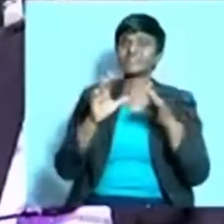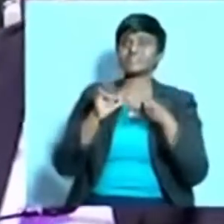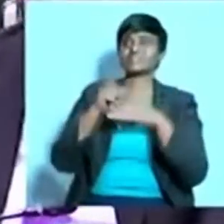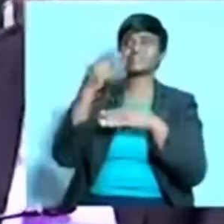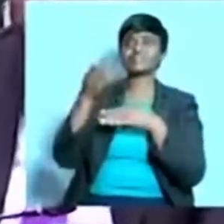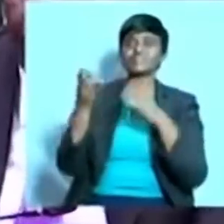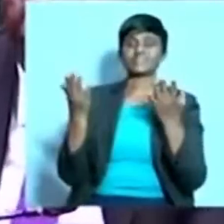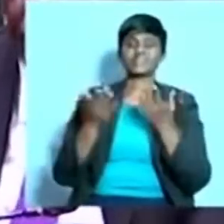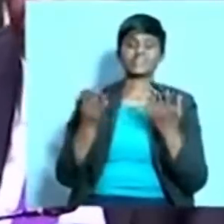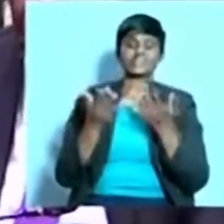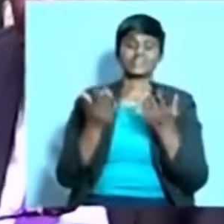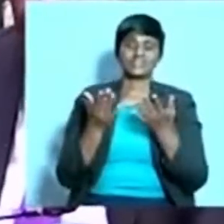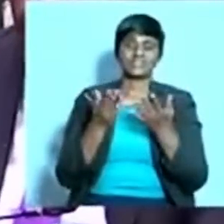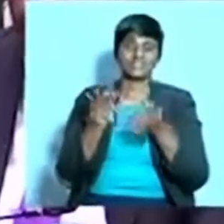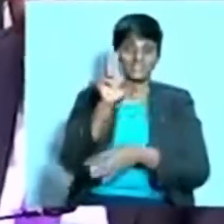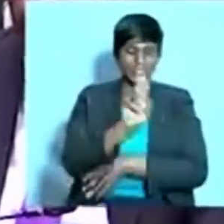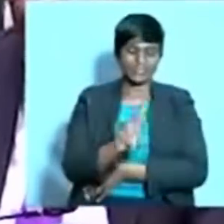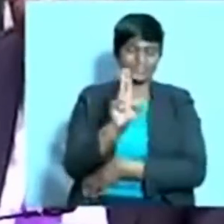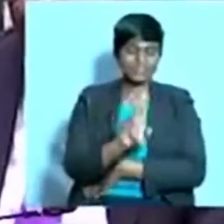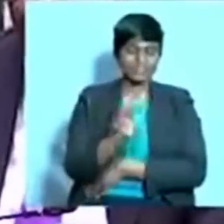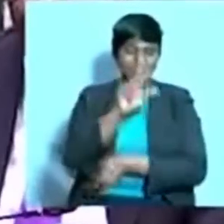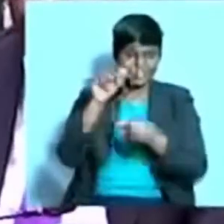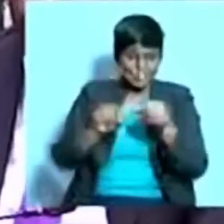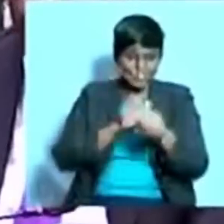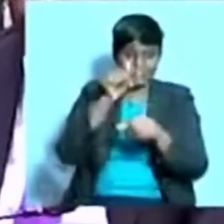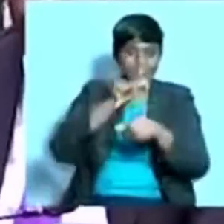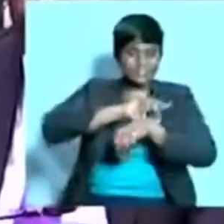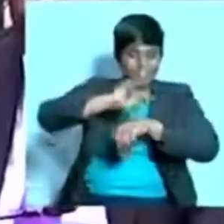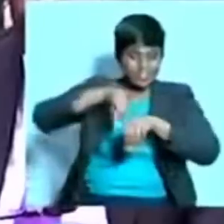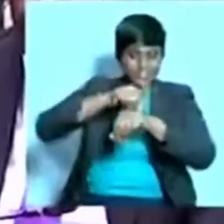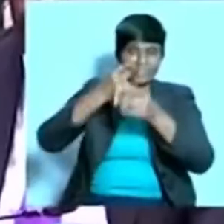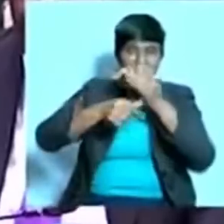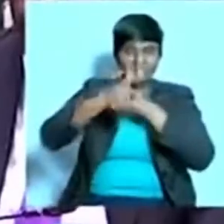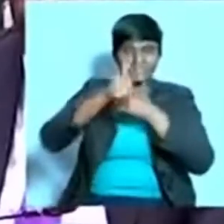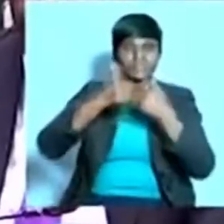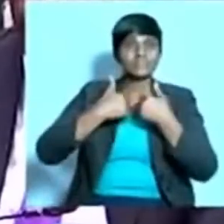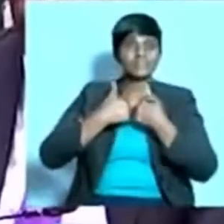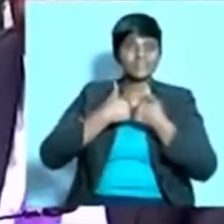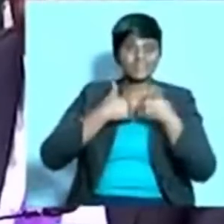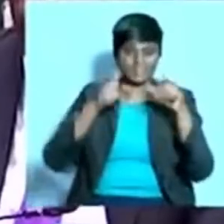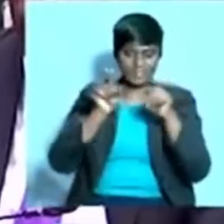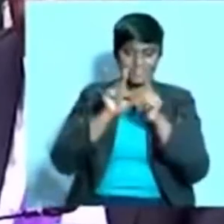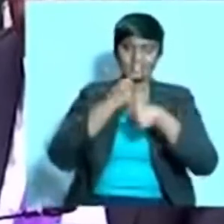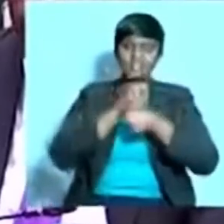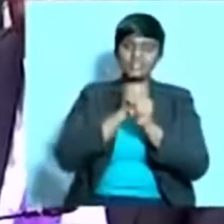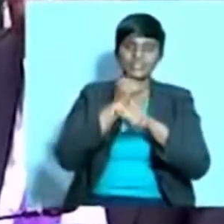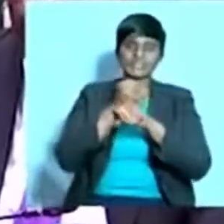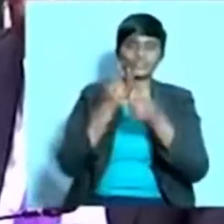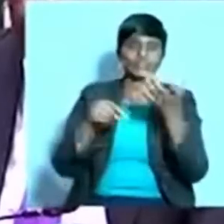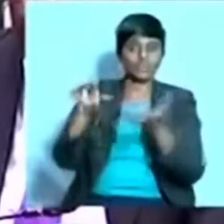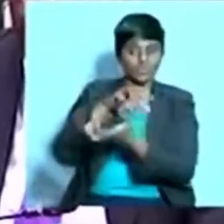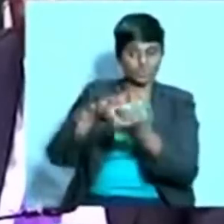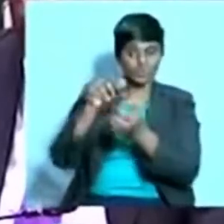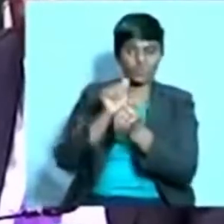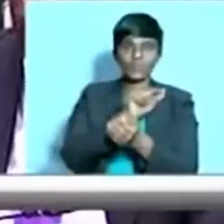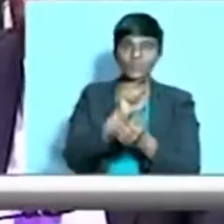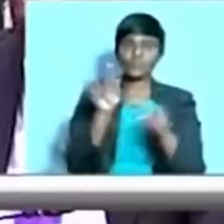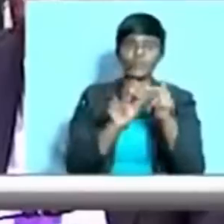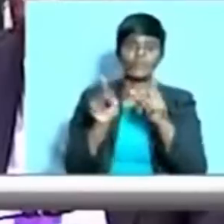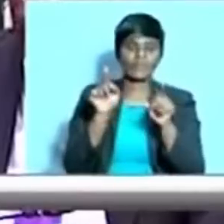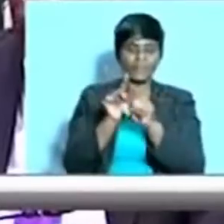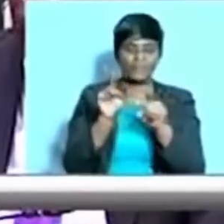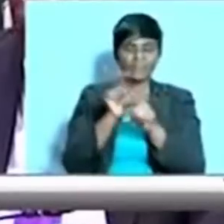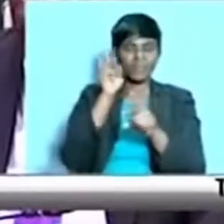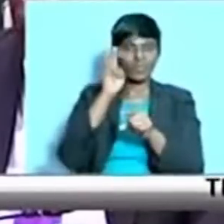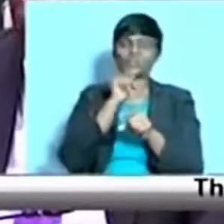outside, using every hour that they have to create despondency among people, it simply